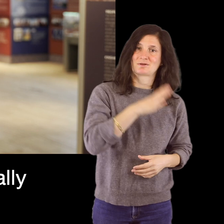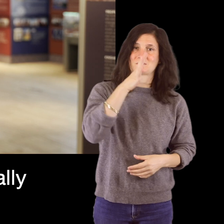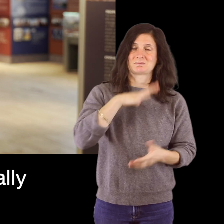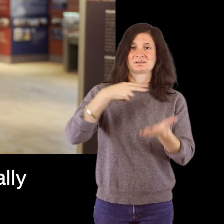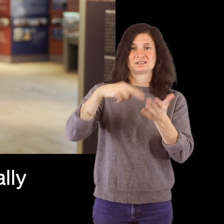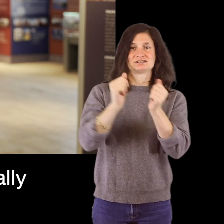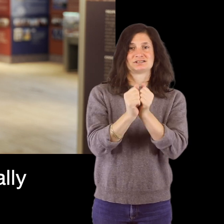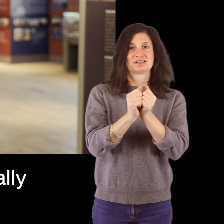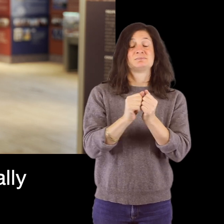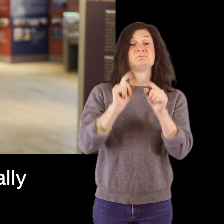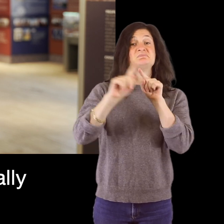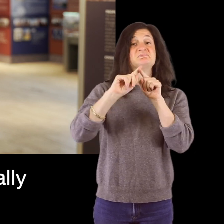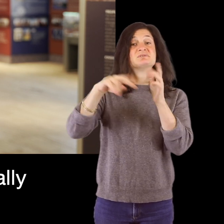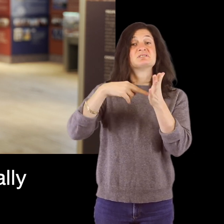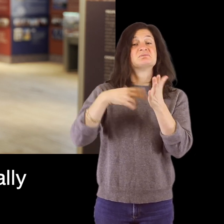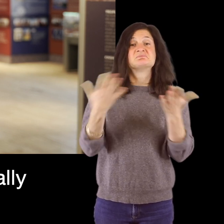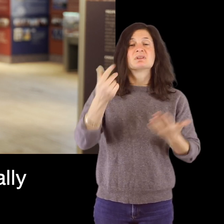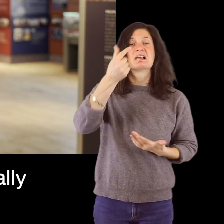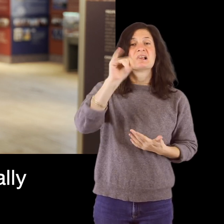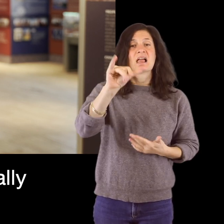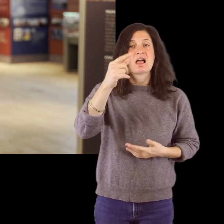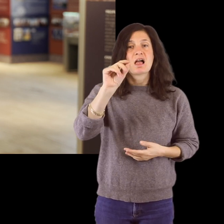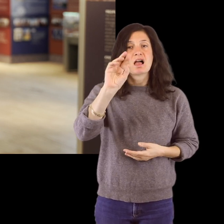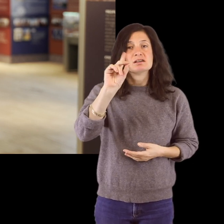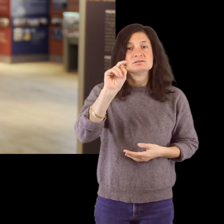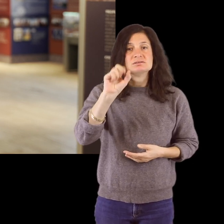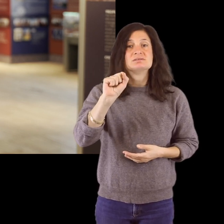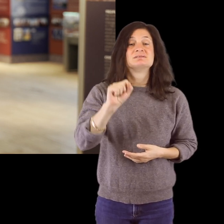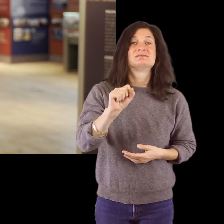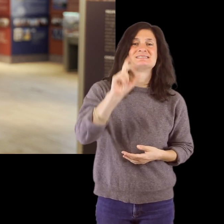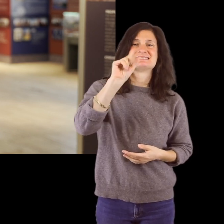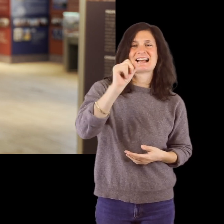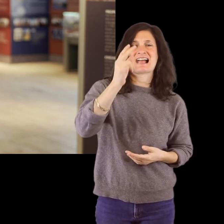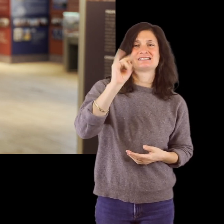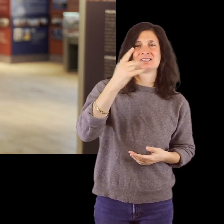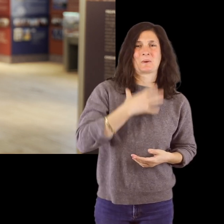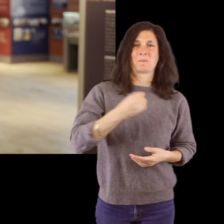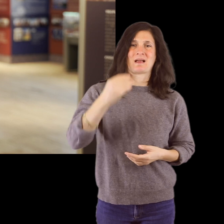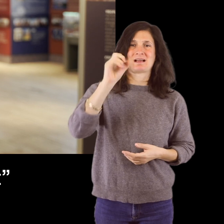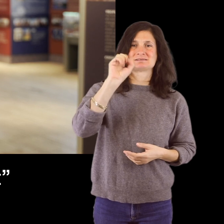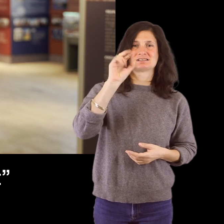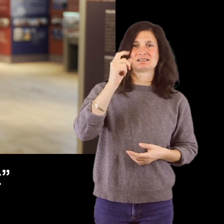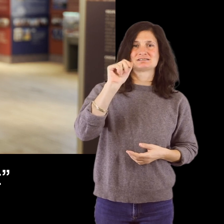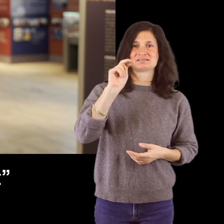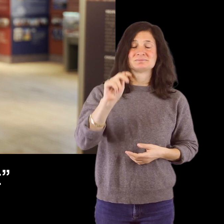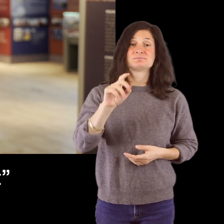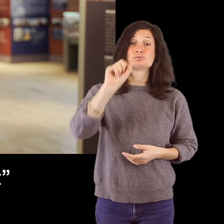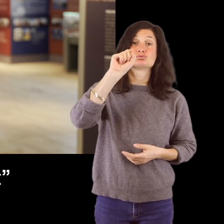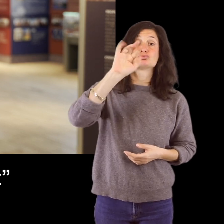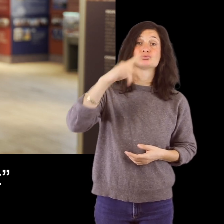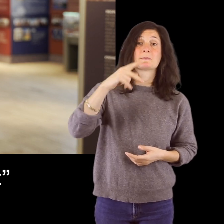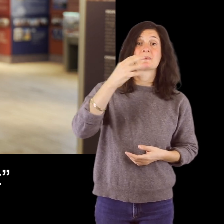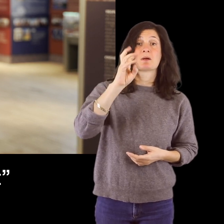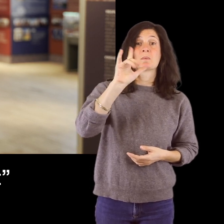and women traditionally dancing as partners in sets to various dances such as the Gay Gordons, the Dashing White Sergeant